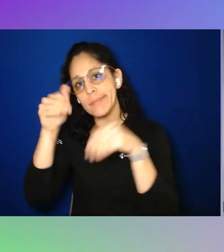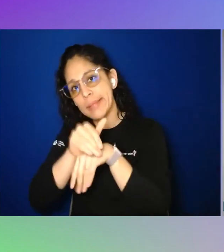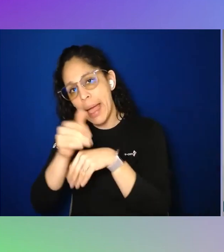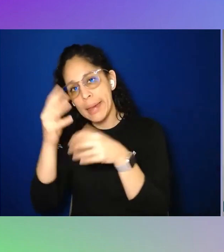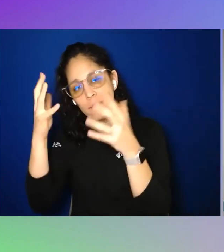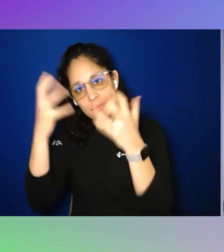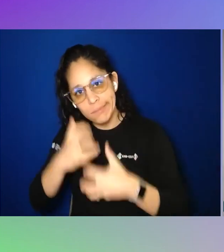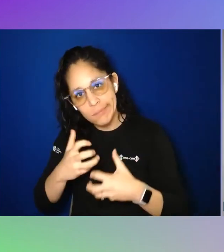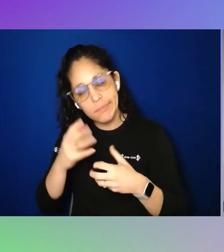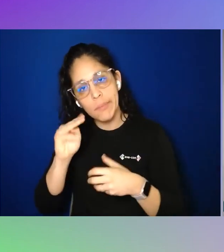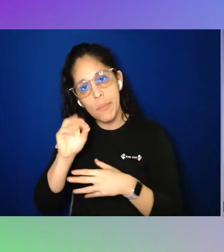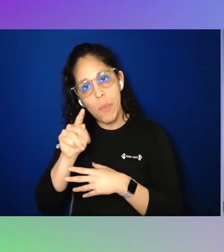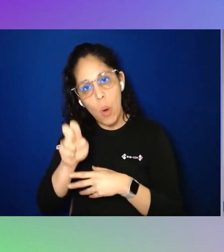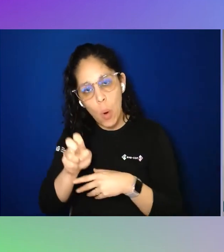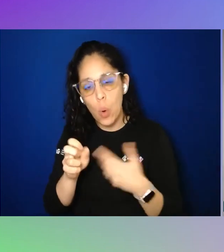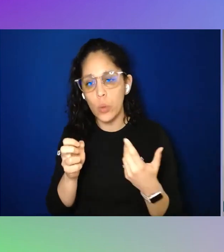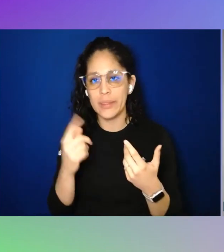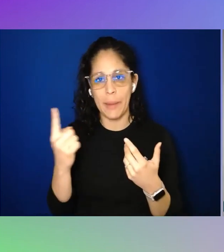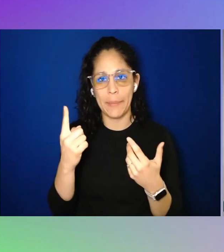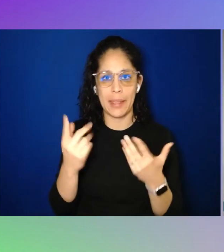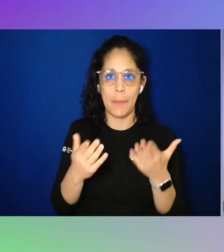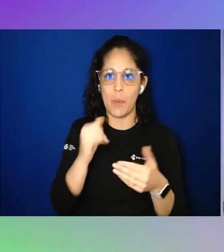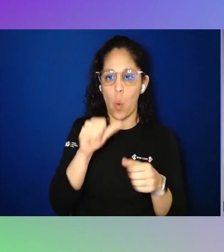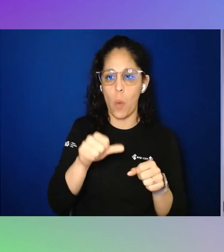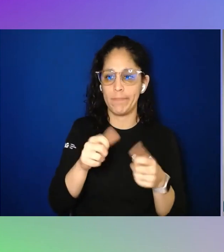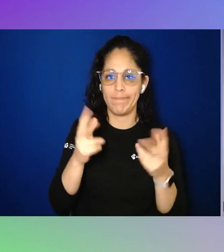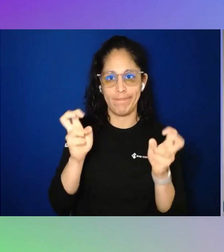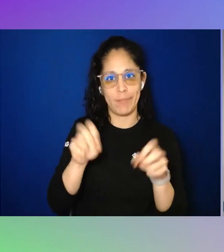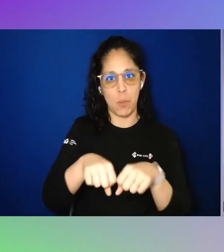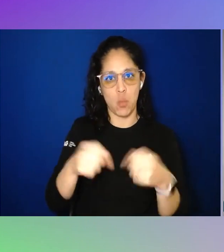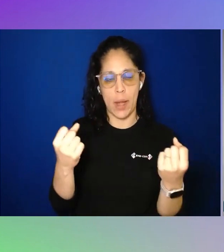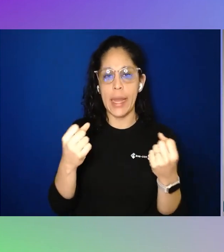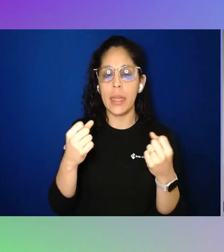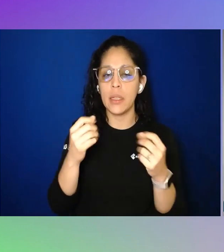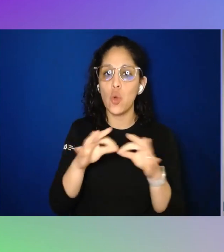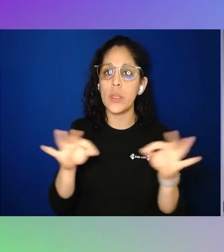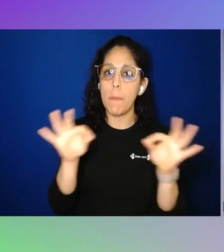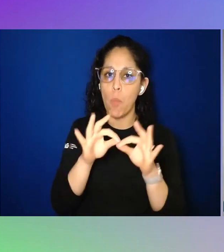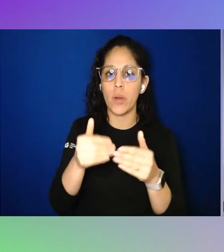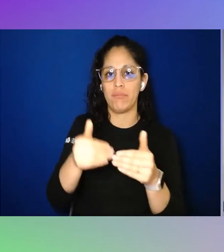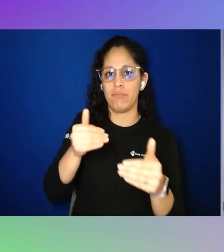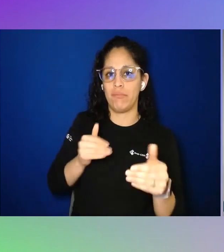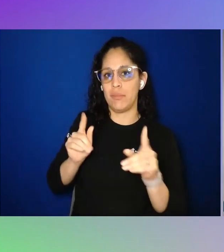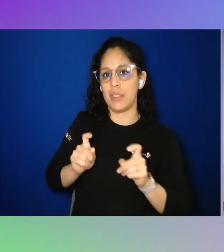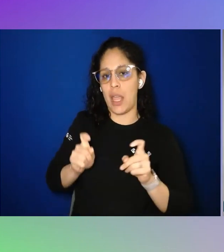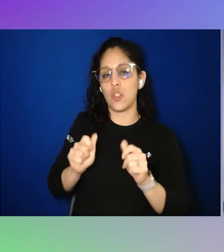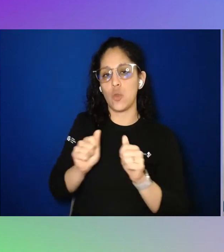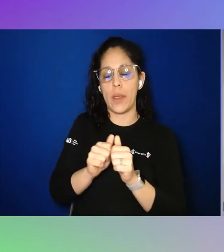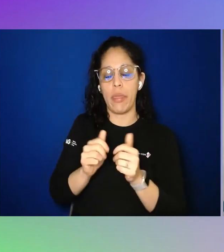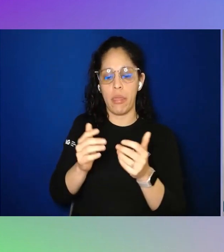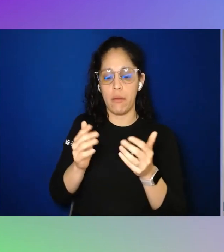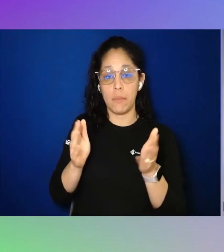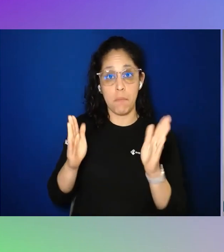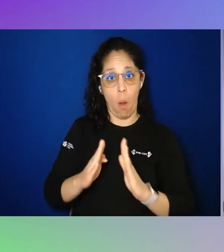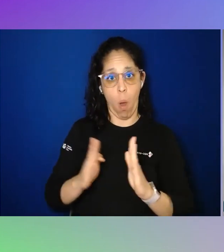process. And I think it's a very good idea to test with small screen sizes and